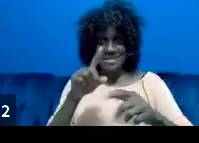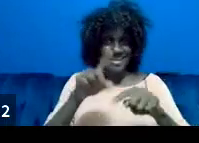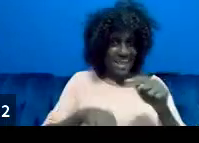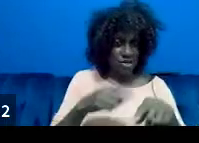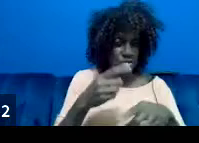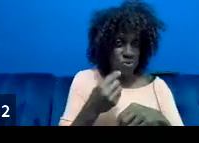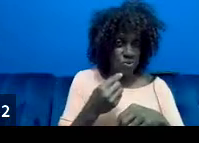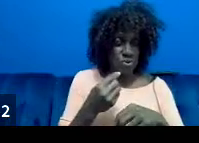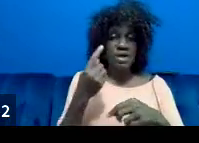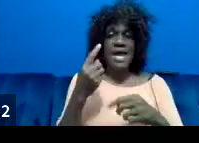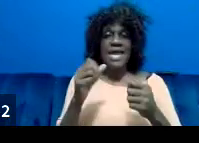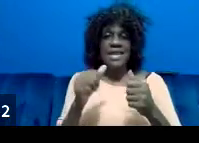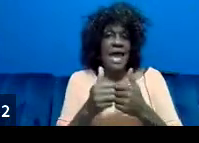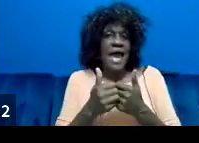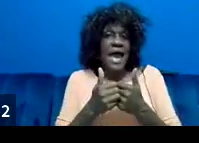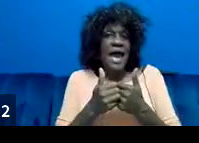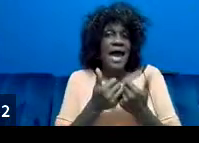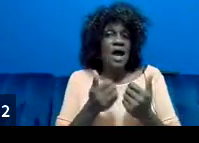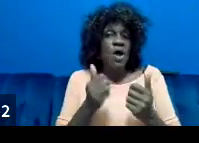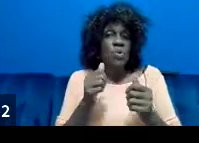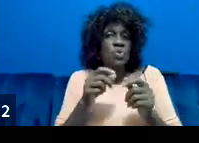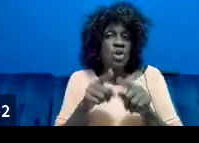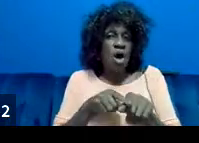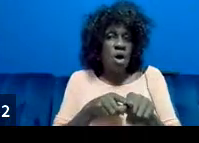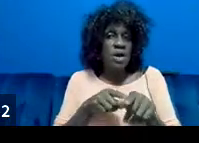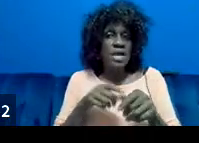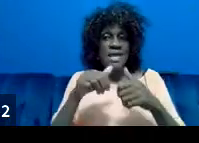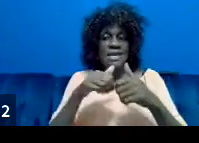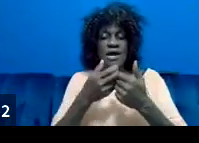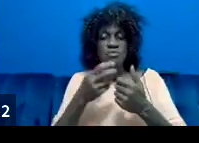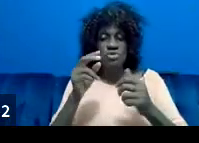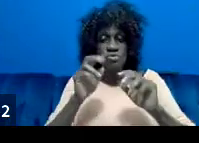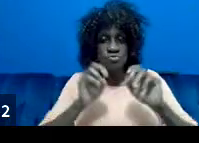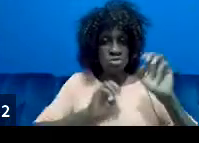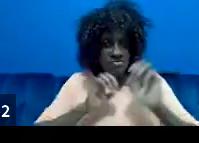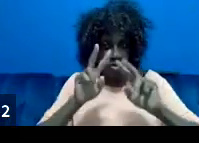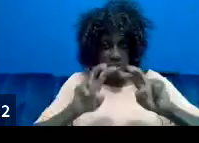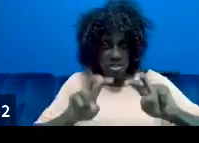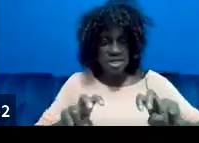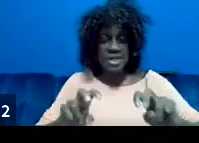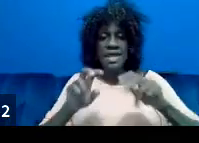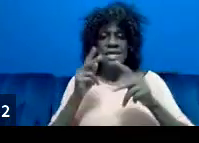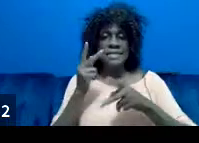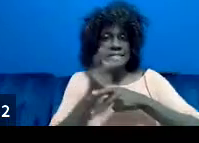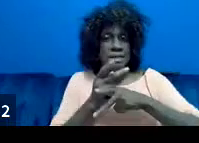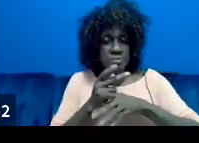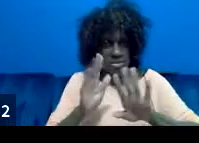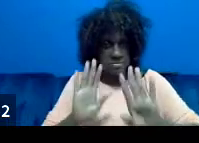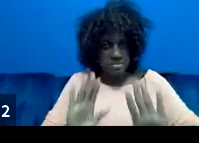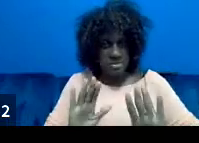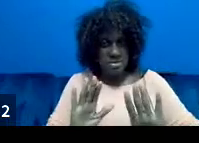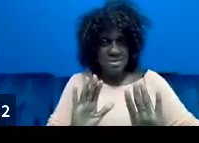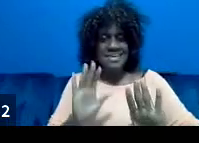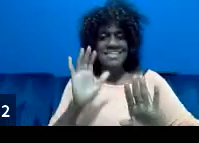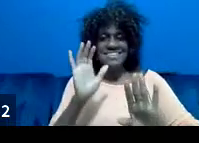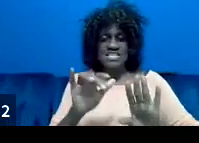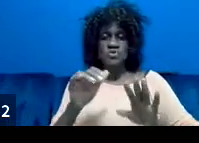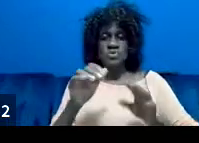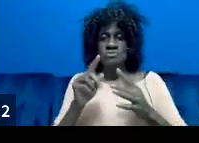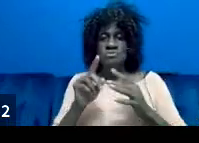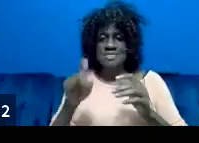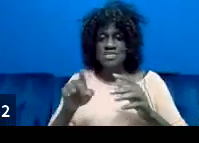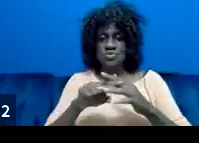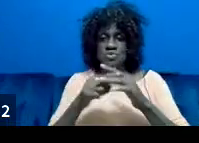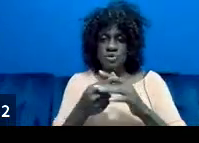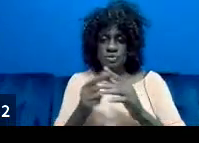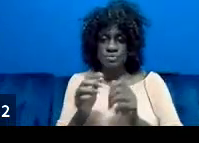length of time it can do it, and how do we evaluate it and maintain it, is where you need to begin.